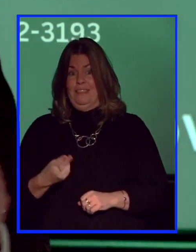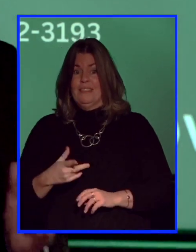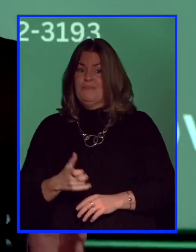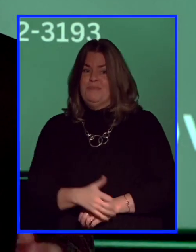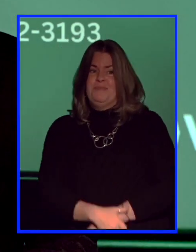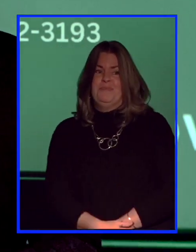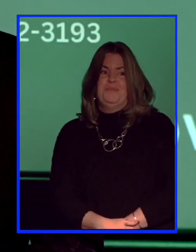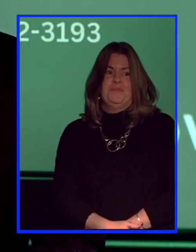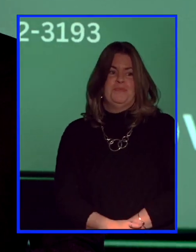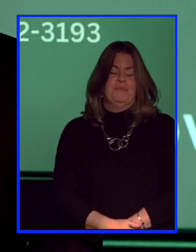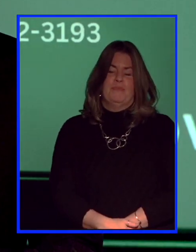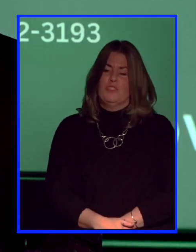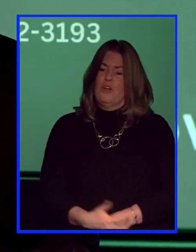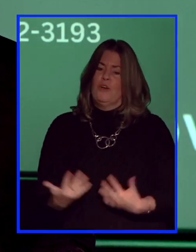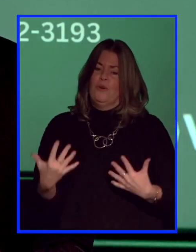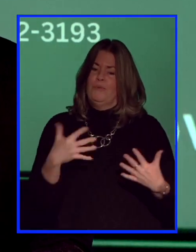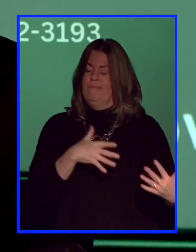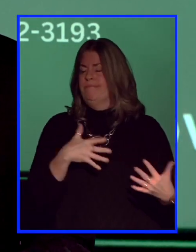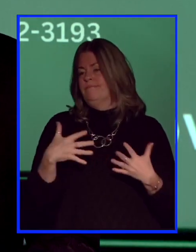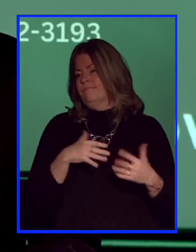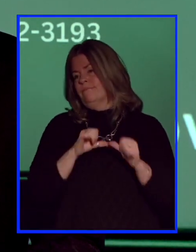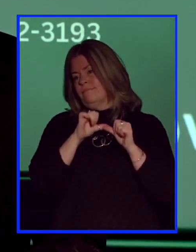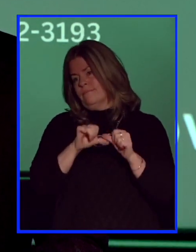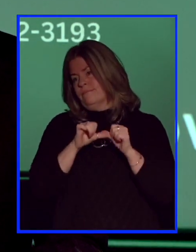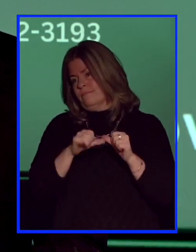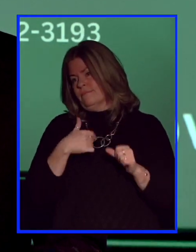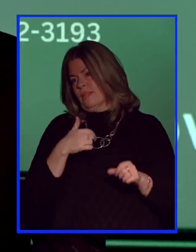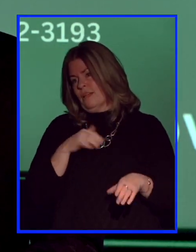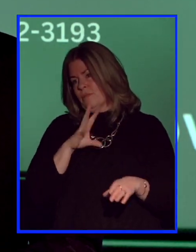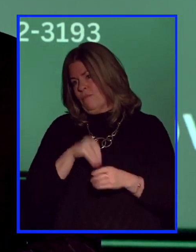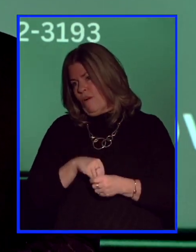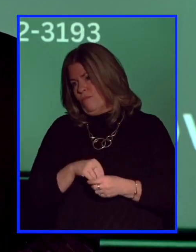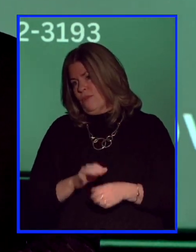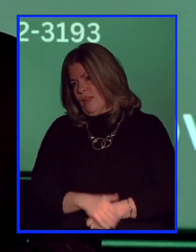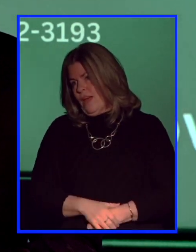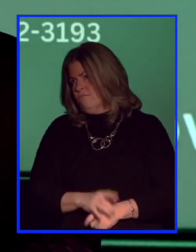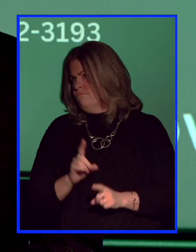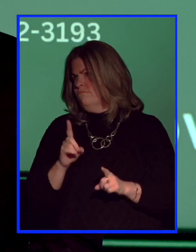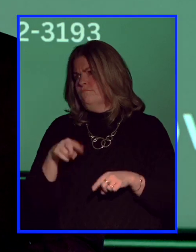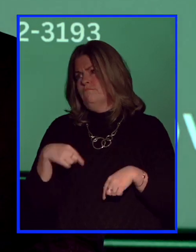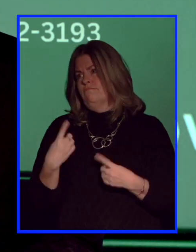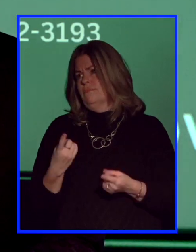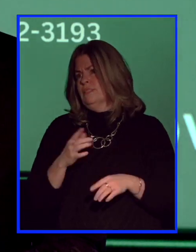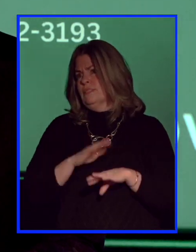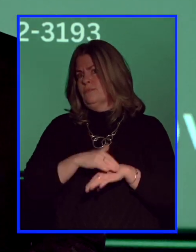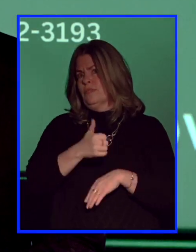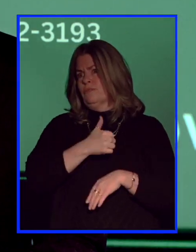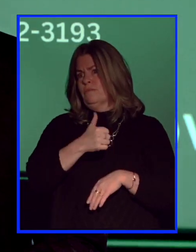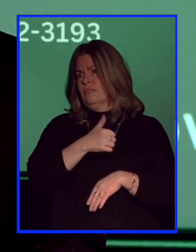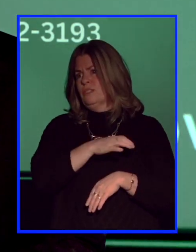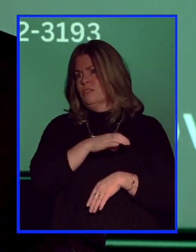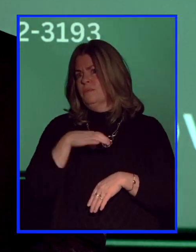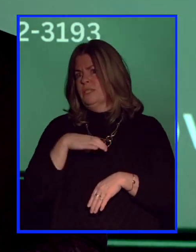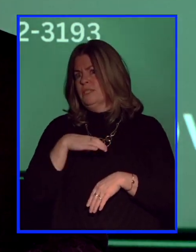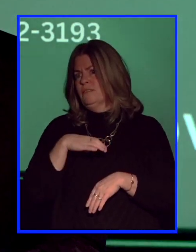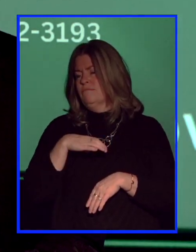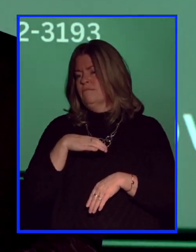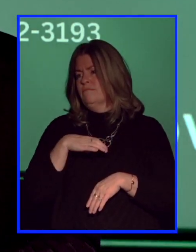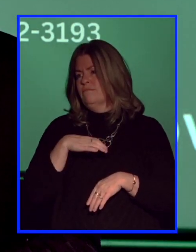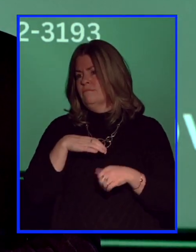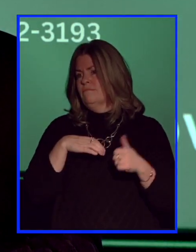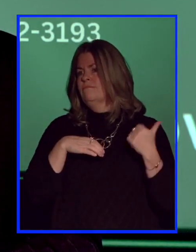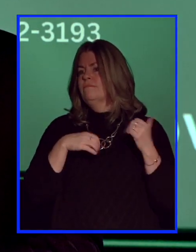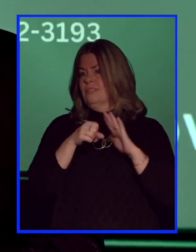So the battle continues. That's something I've been involved with since I was on the Transportation Committee